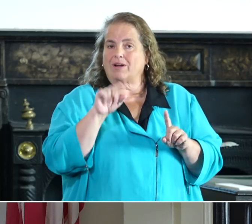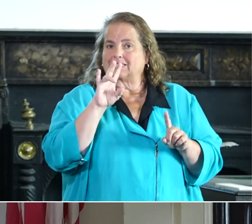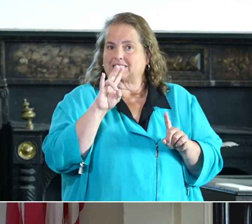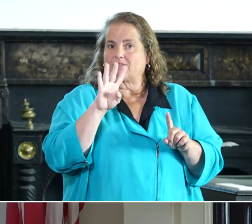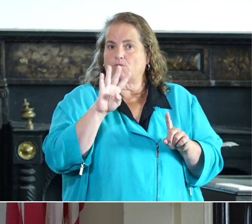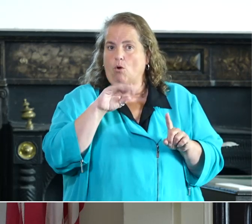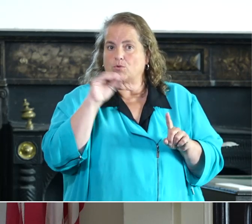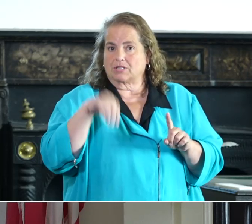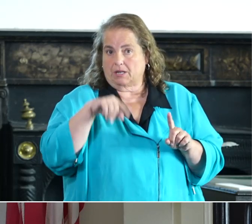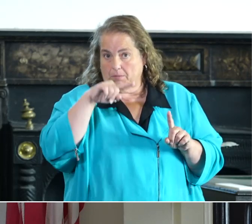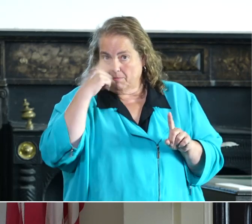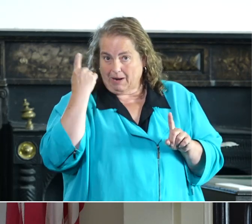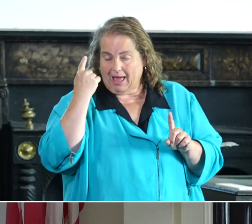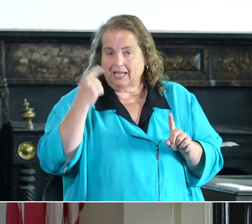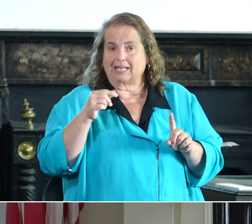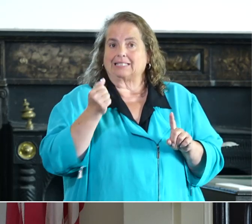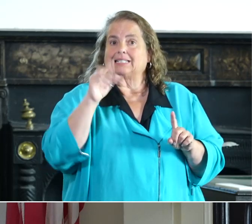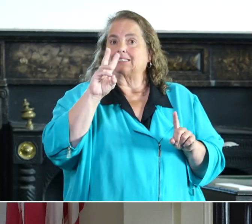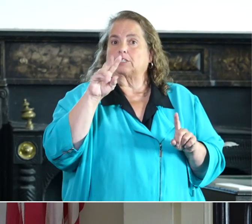14.74% black,